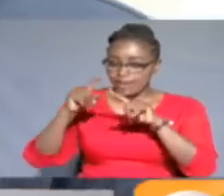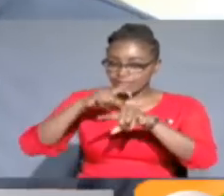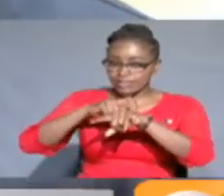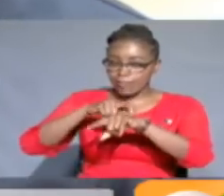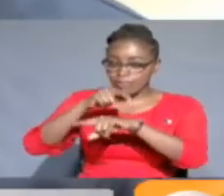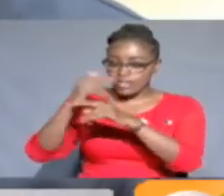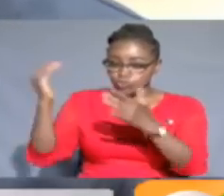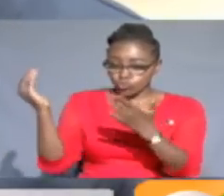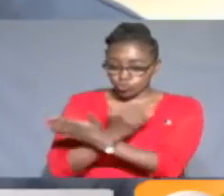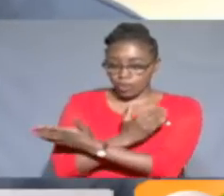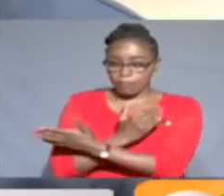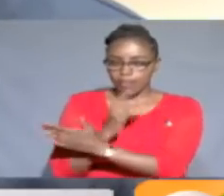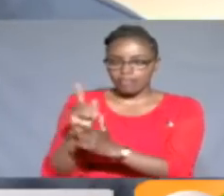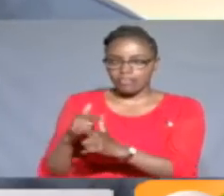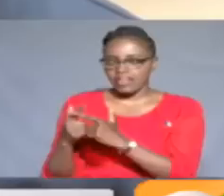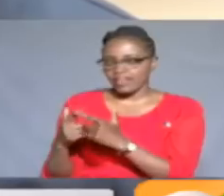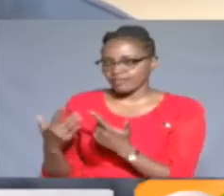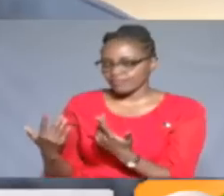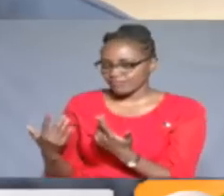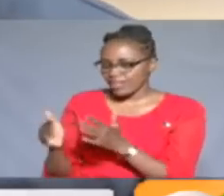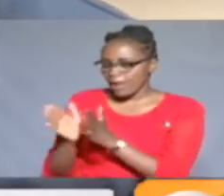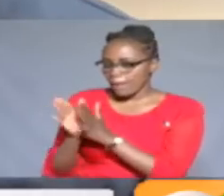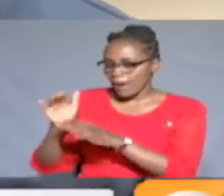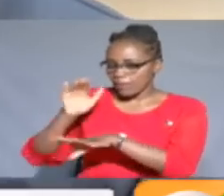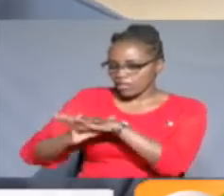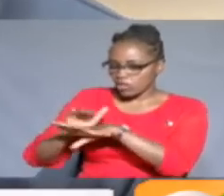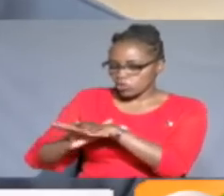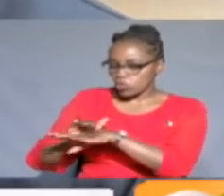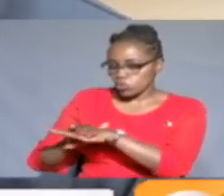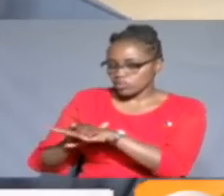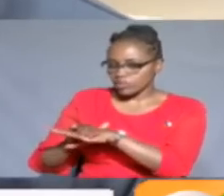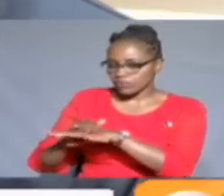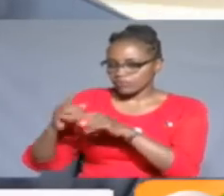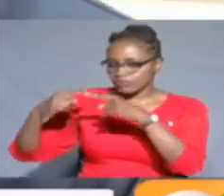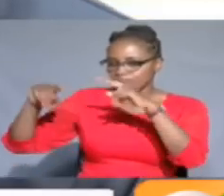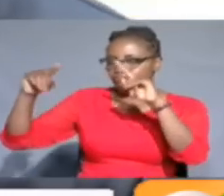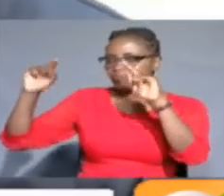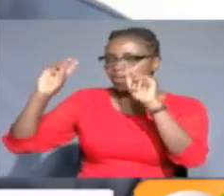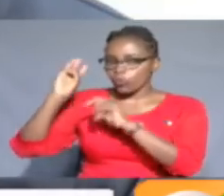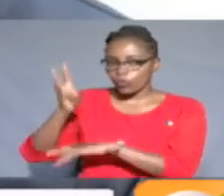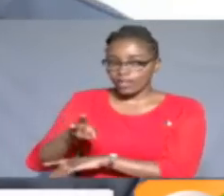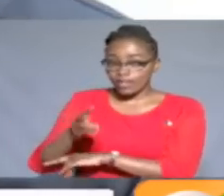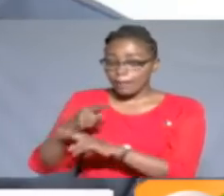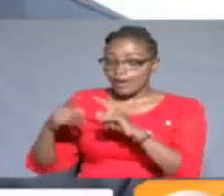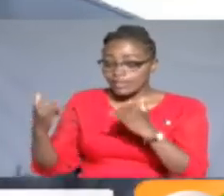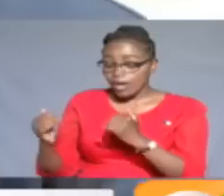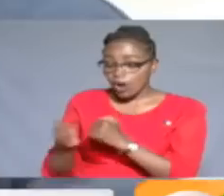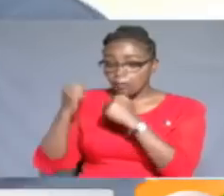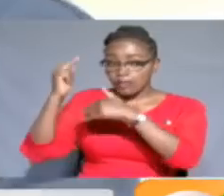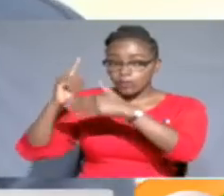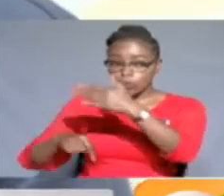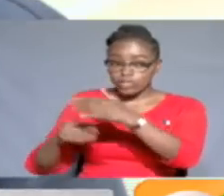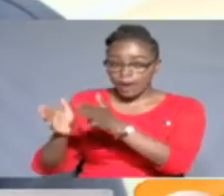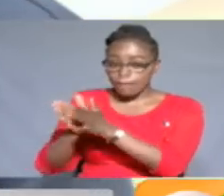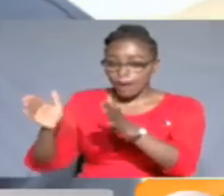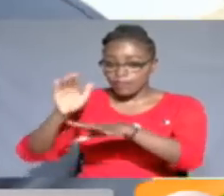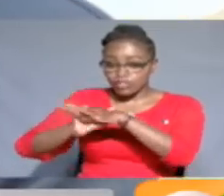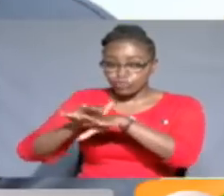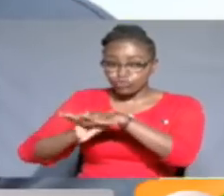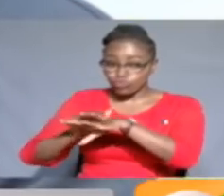is removed, then public good prevails. Right now, what is happening, public